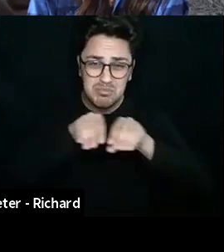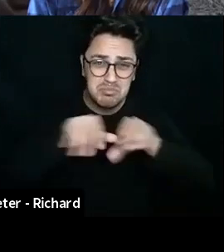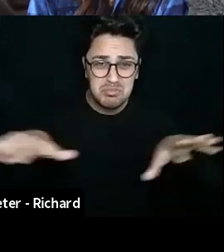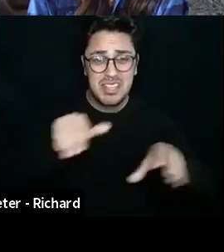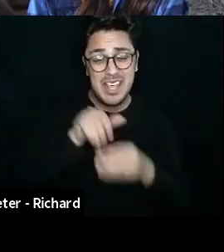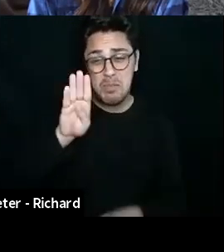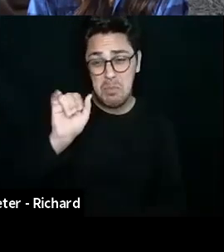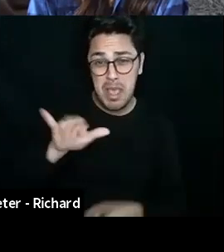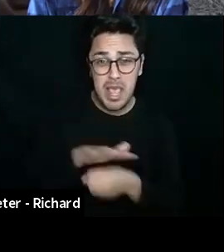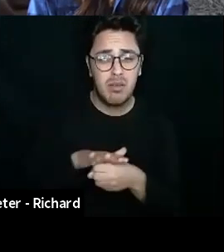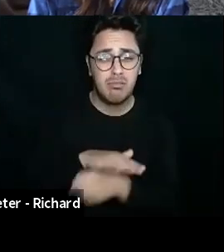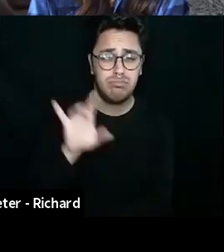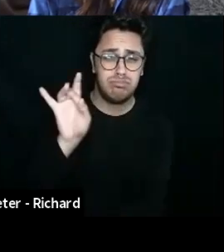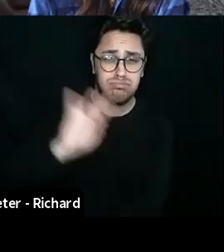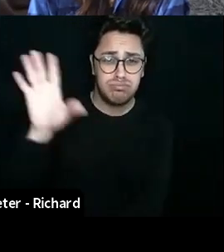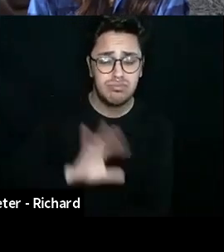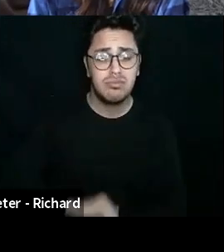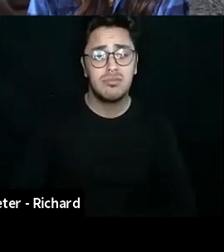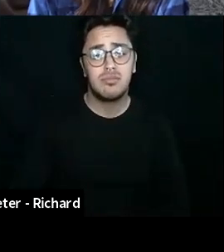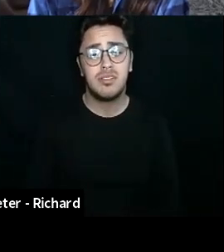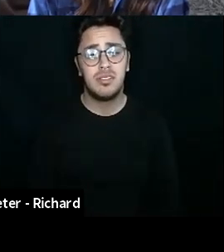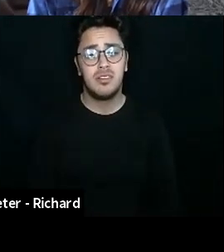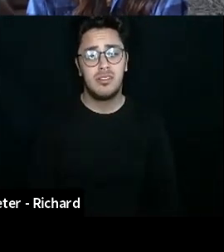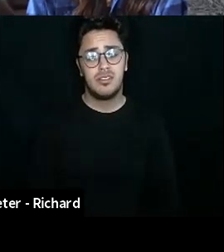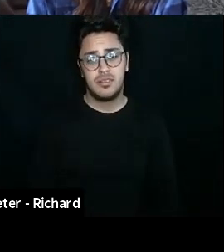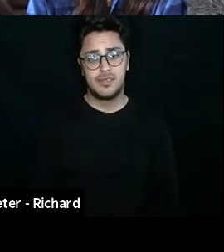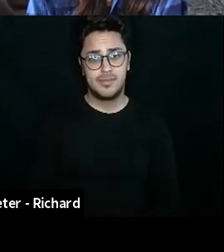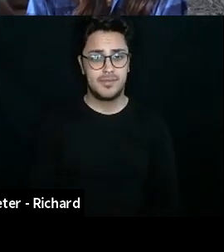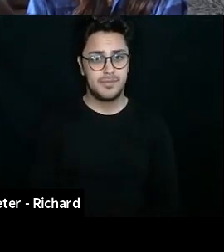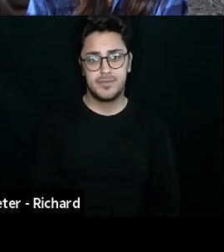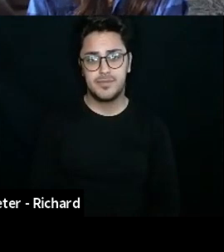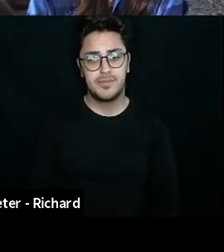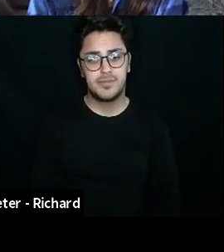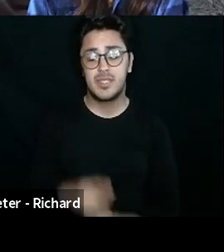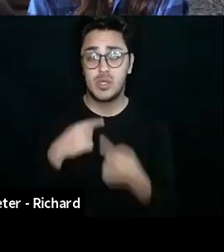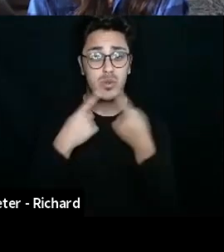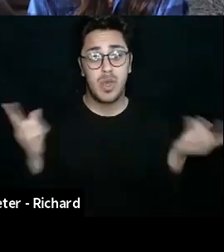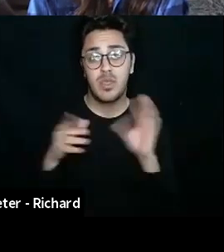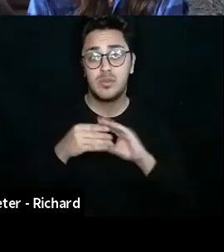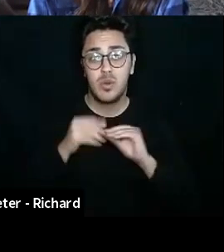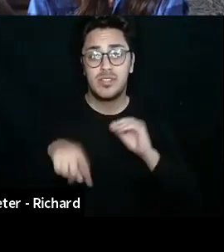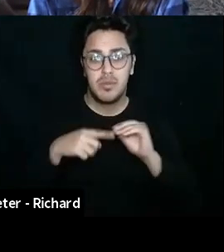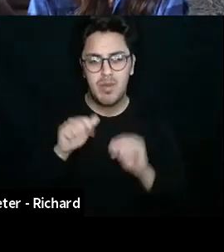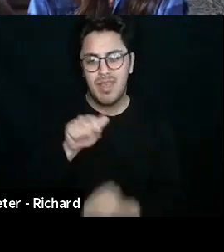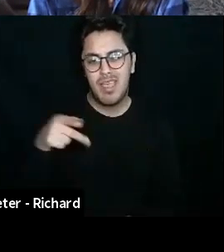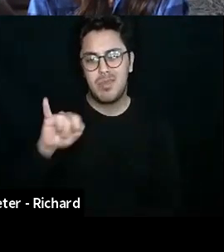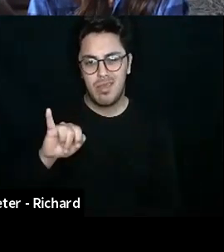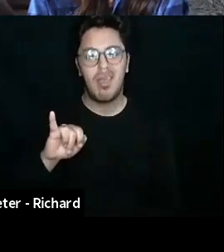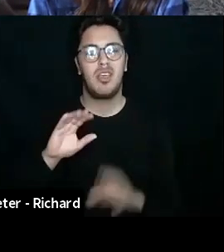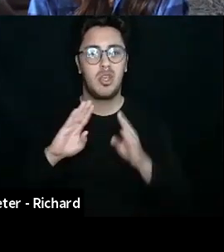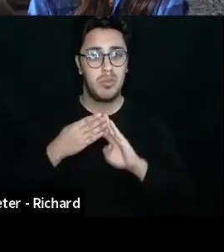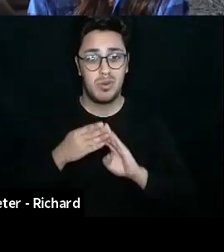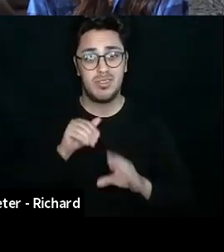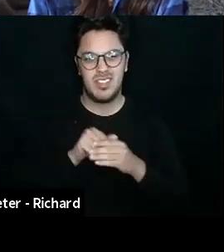like, whoa. I would say, to tell the stories about our AAPI communities in intersectional